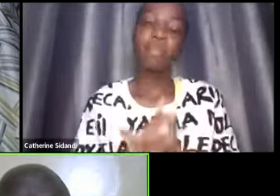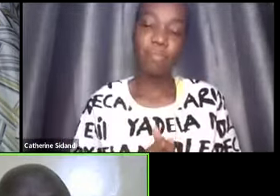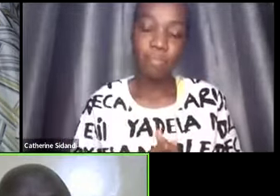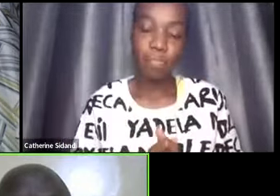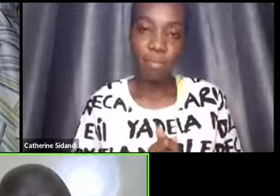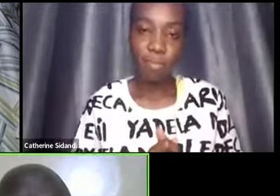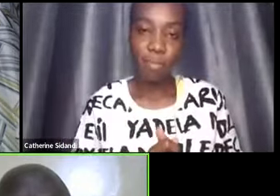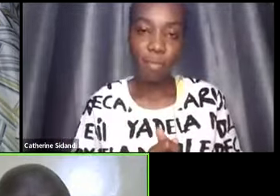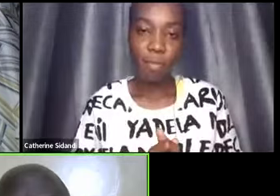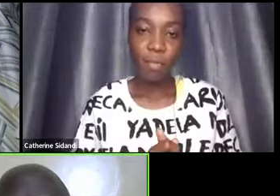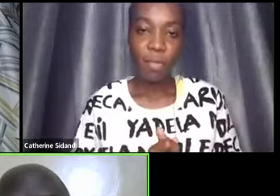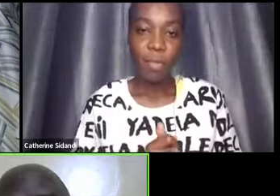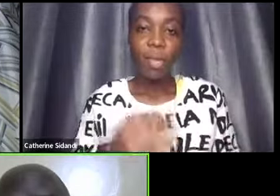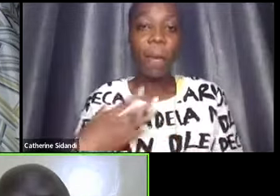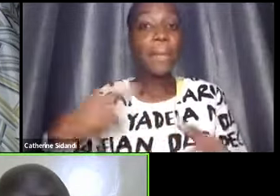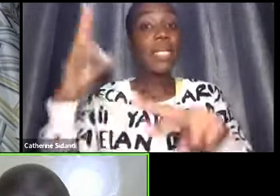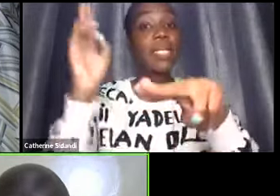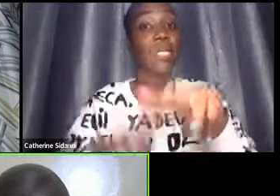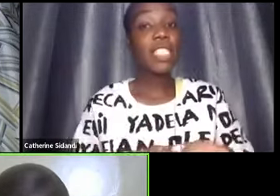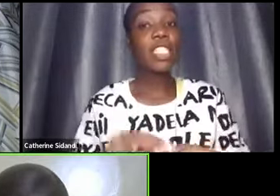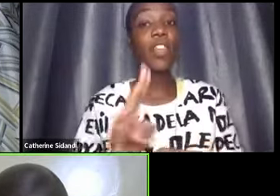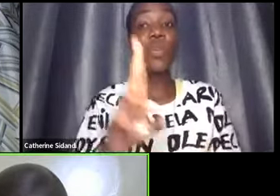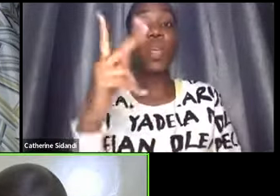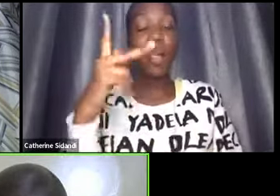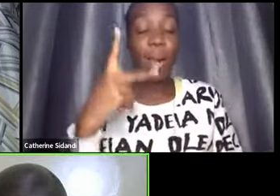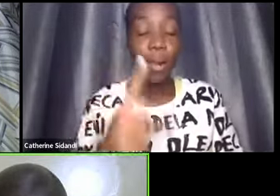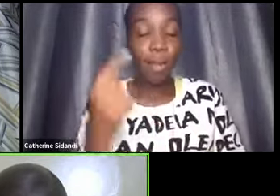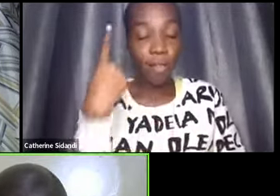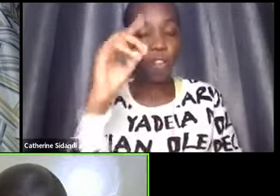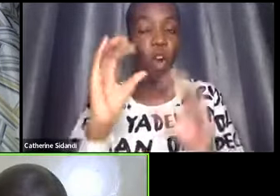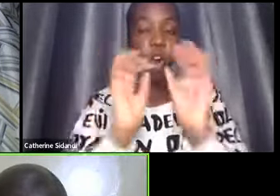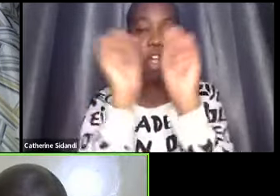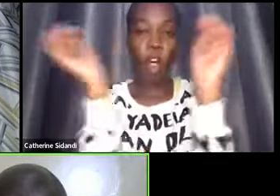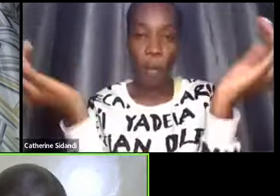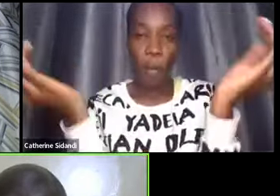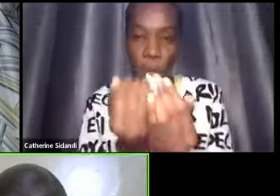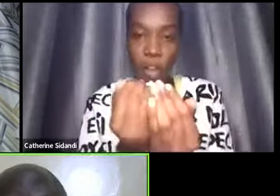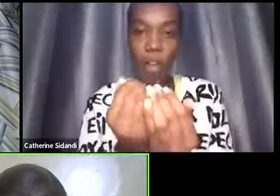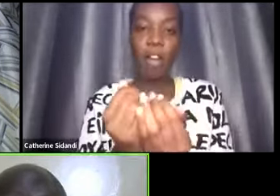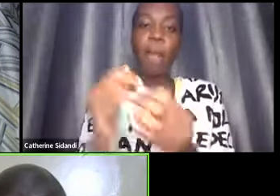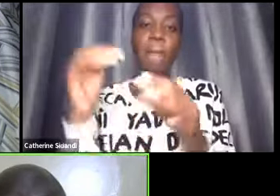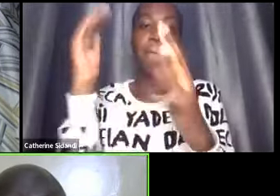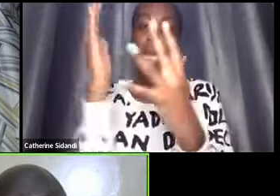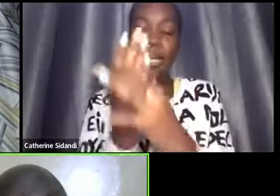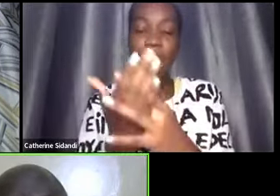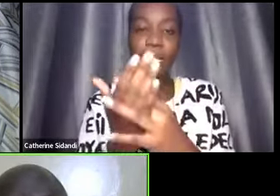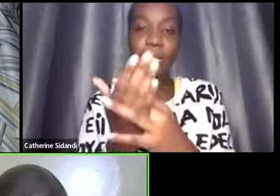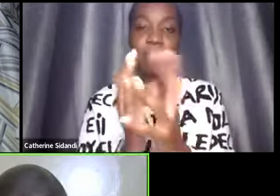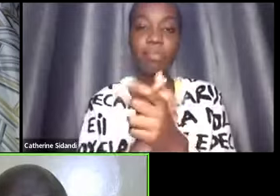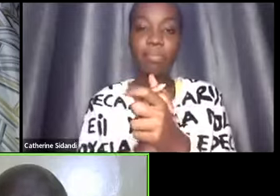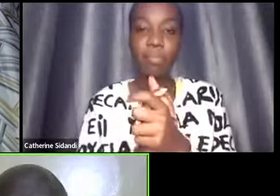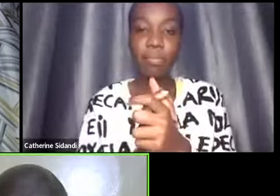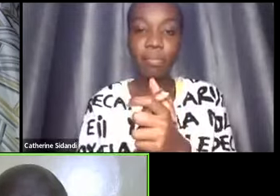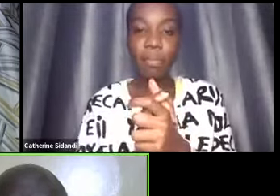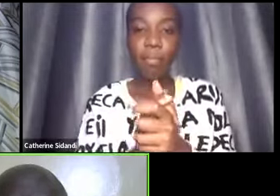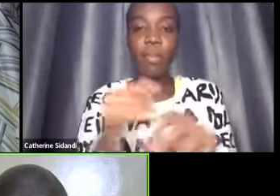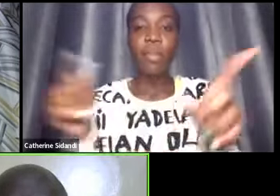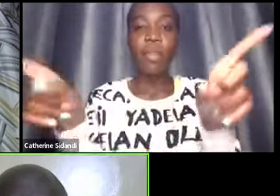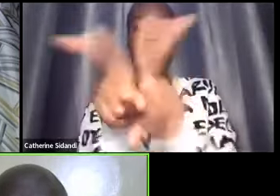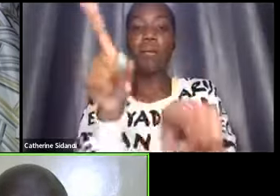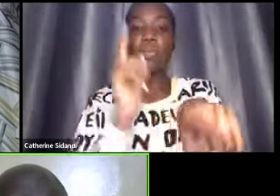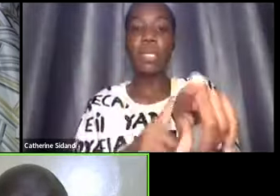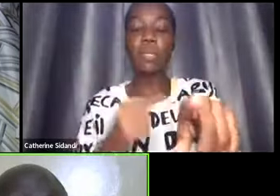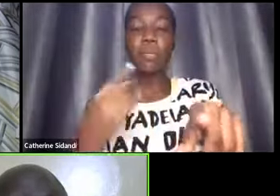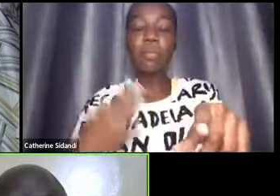I sit in the United Nations panel of global mediators, in the United Nations Ombudsman. I'm also a